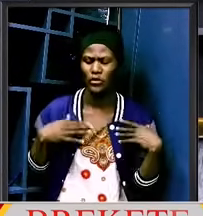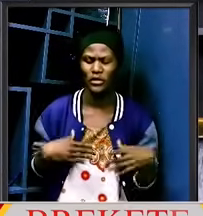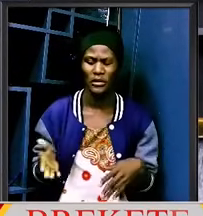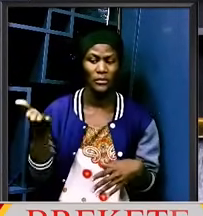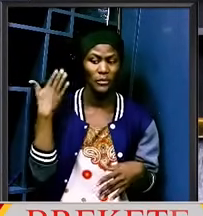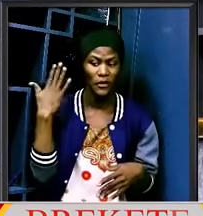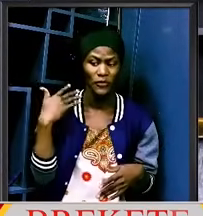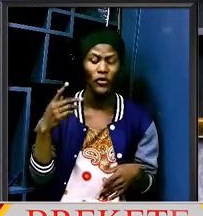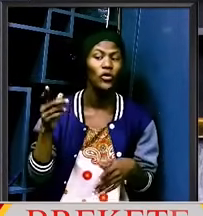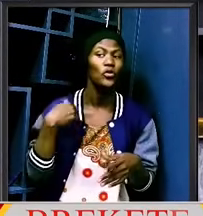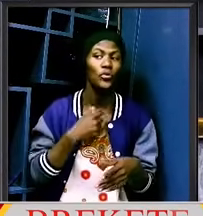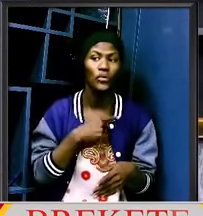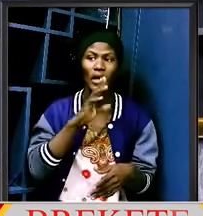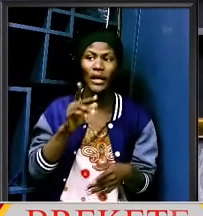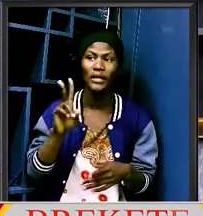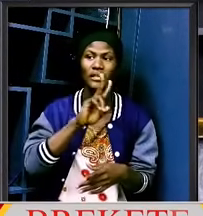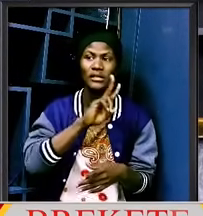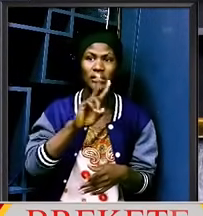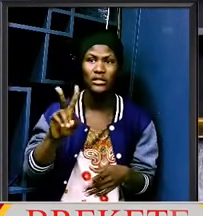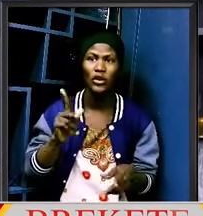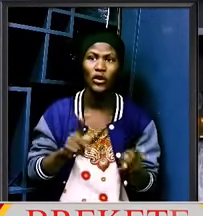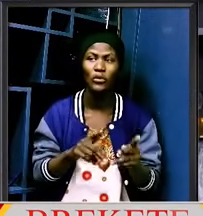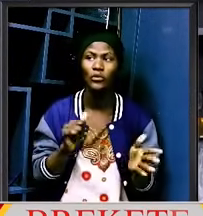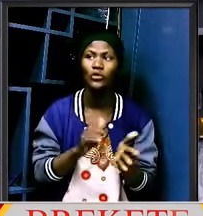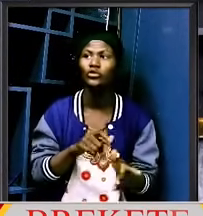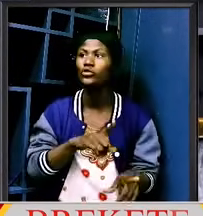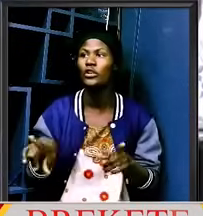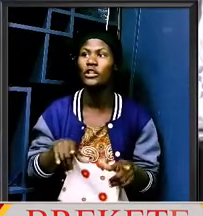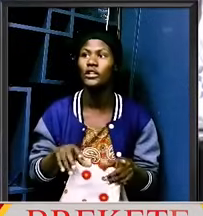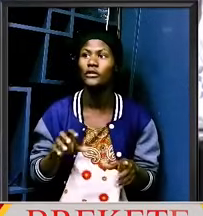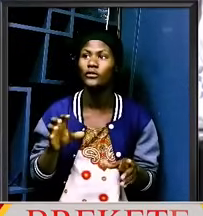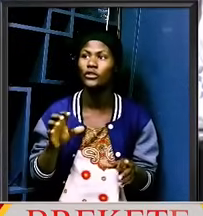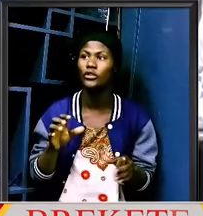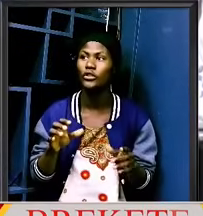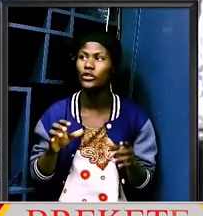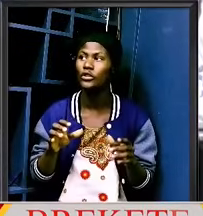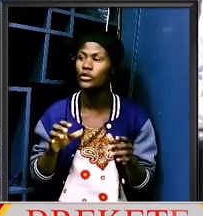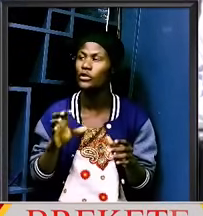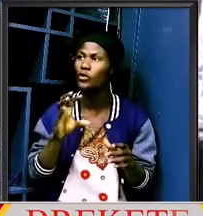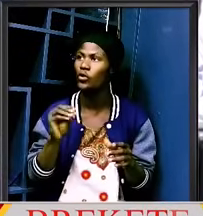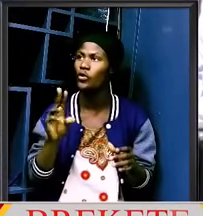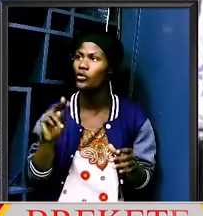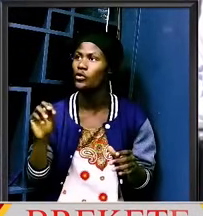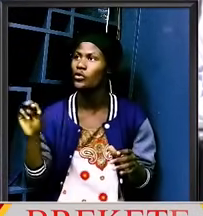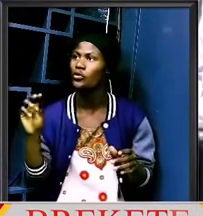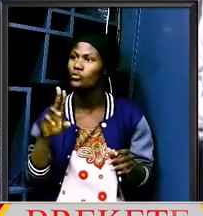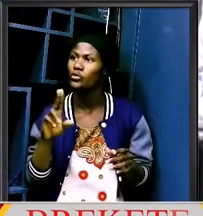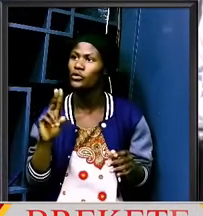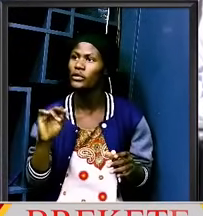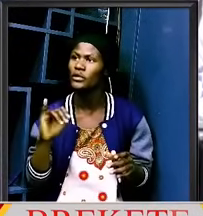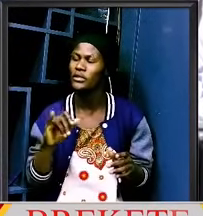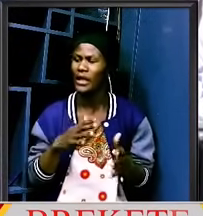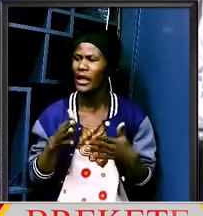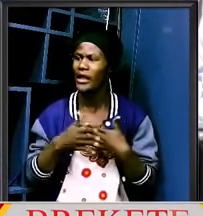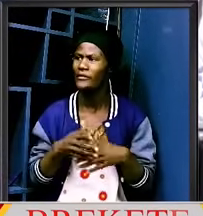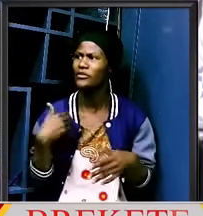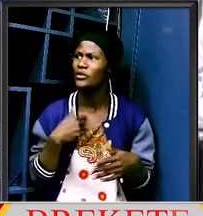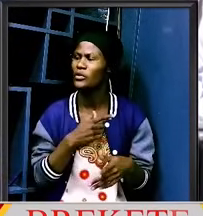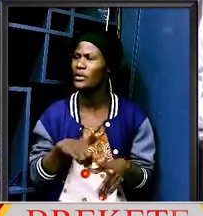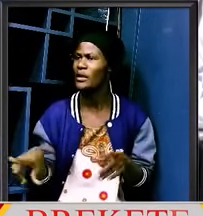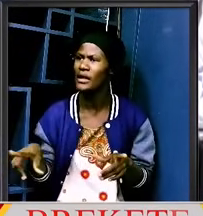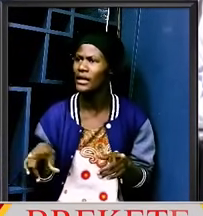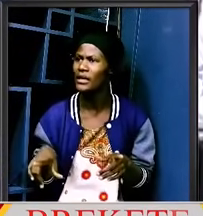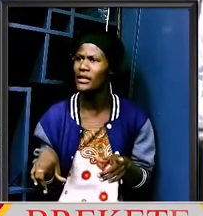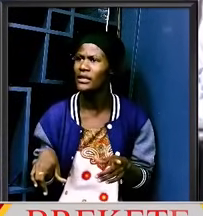So we'll be the second to leave that community. Oh. So we did not know who. After we left and this thing escalated,